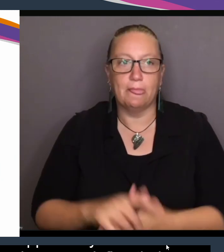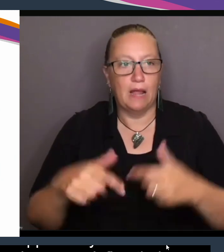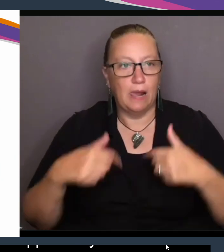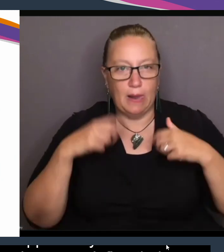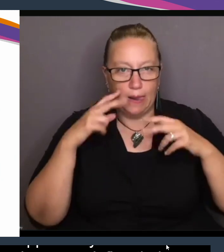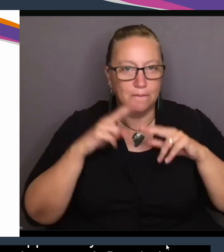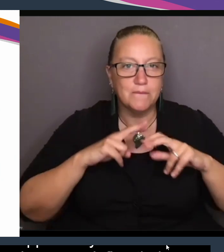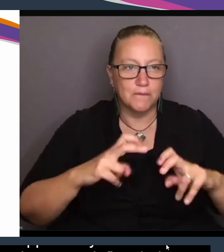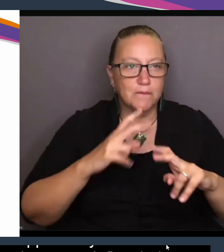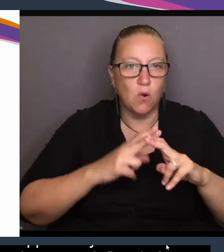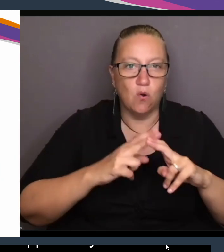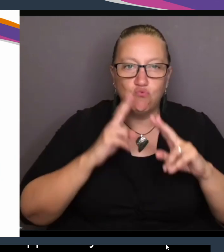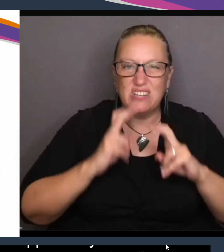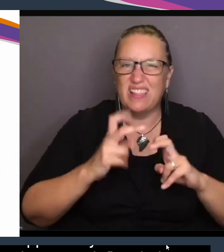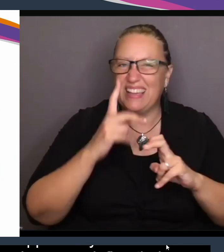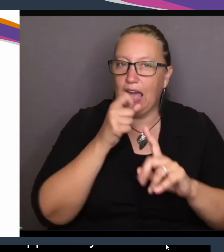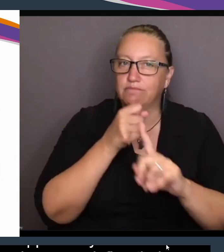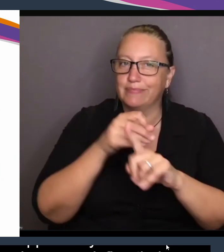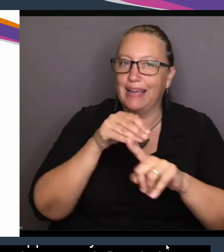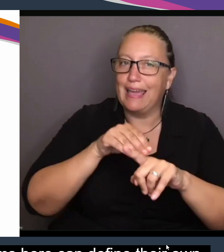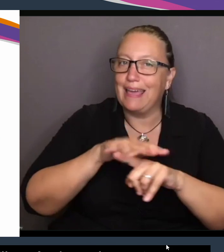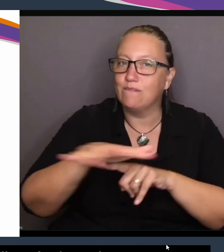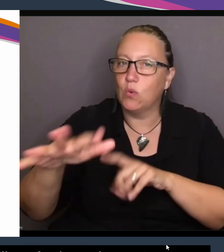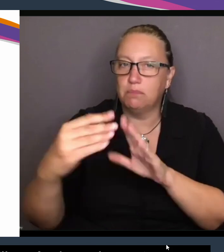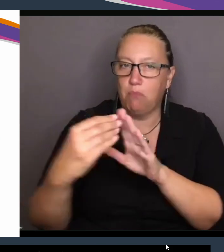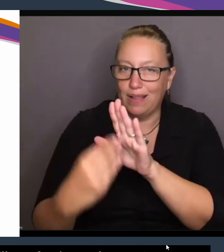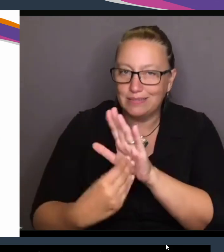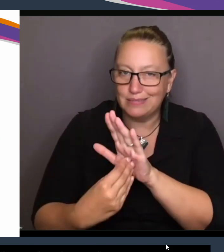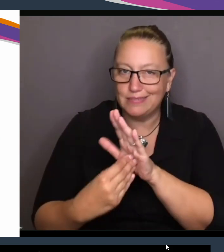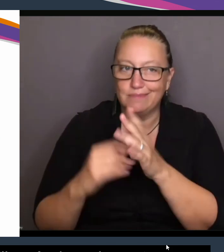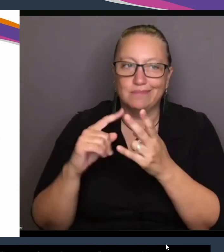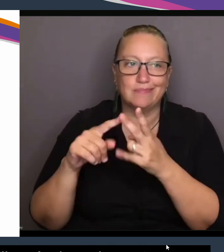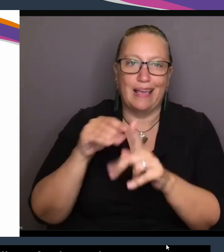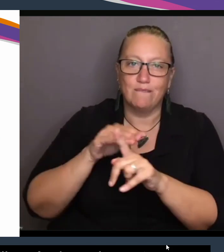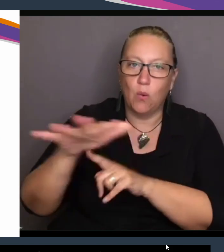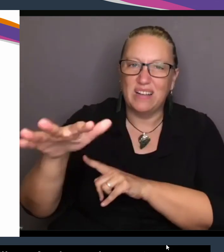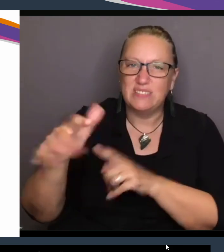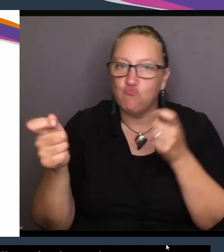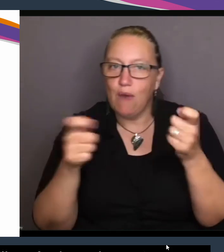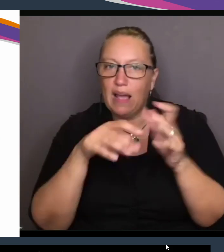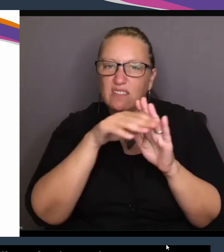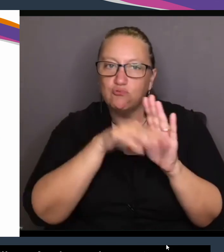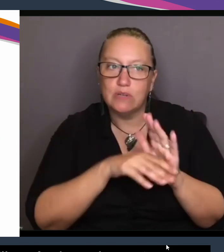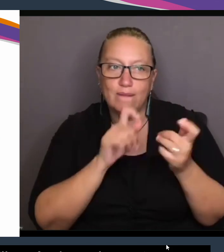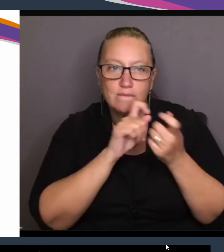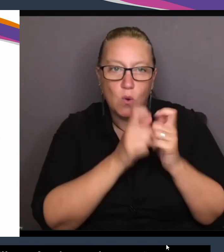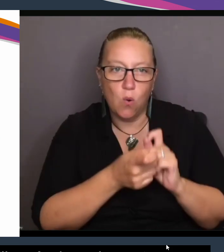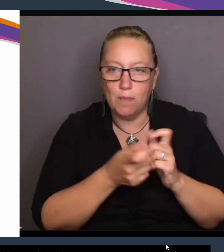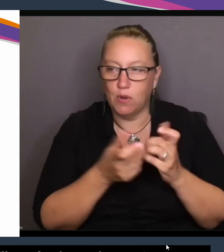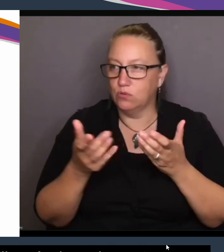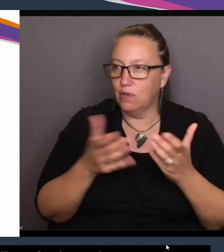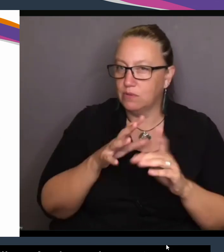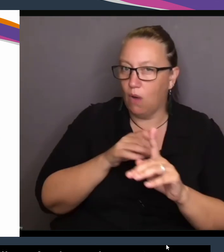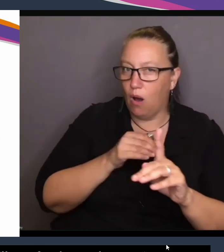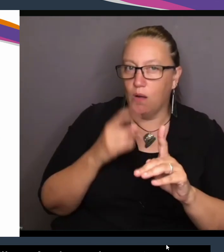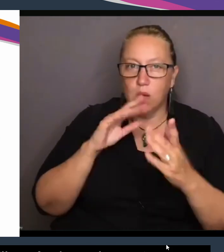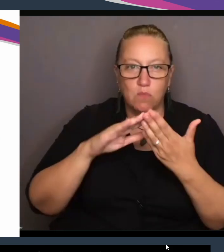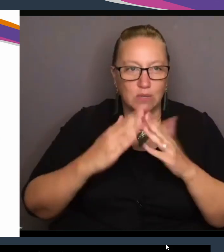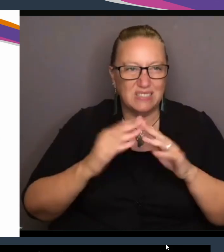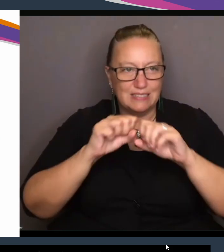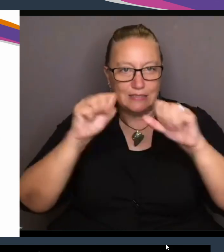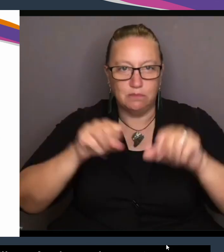can influence policy, regulatory reform, service models, and community systems.